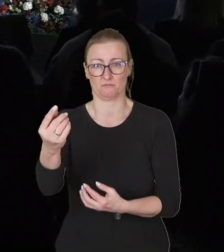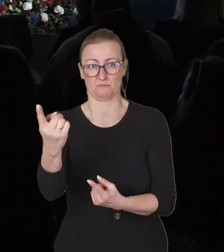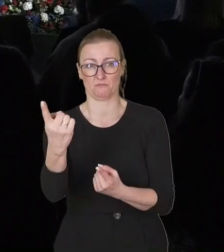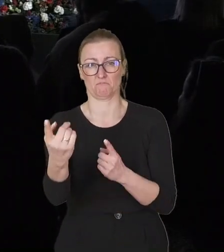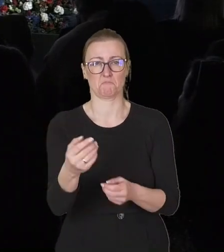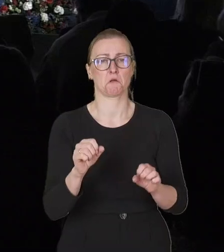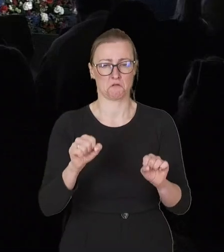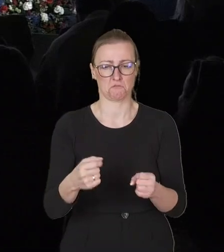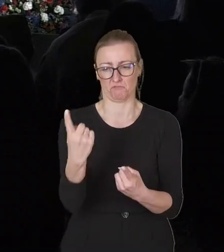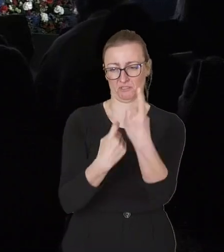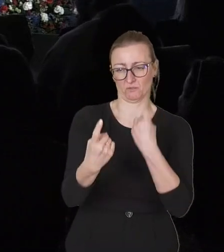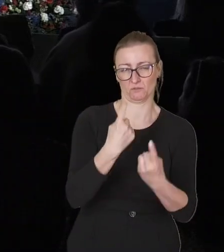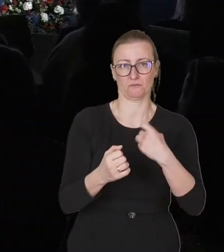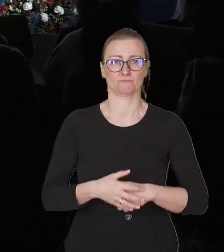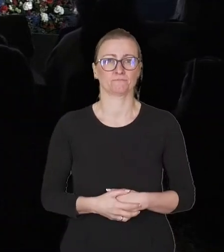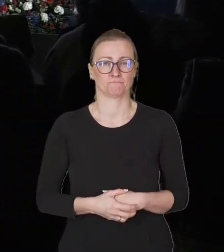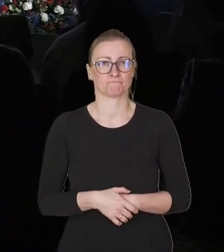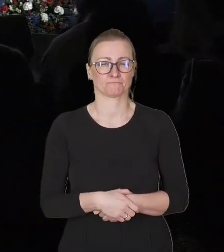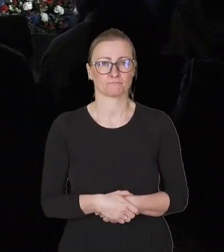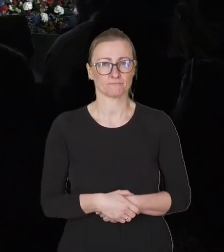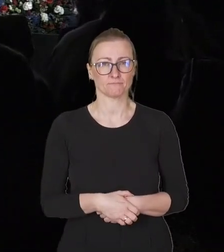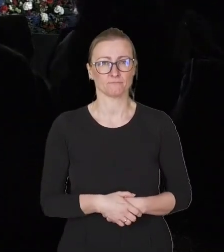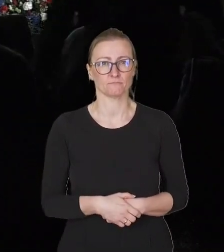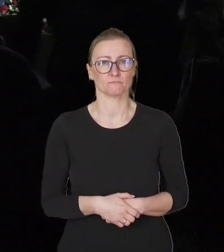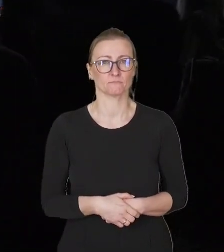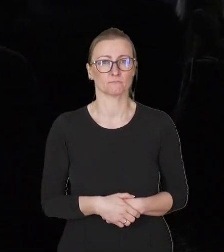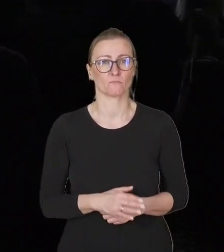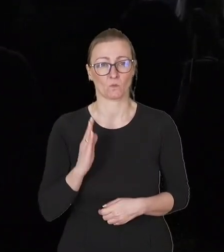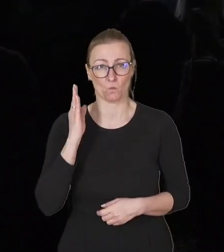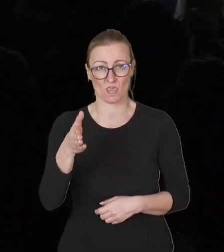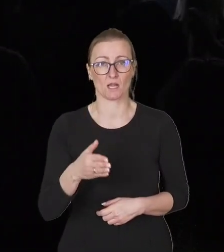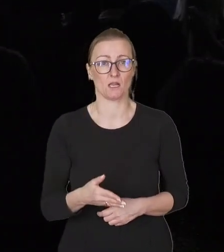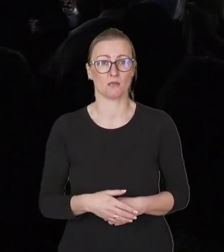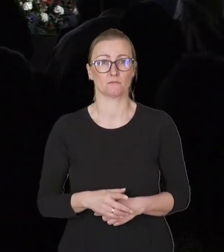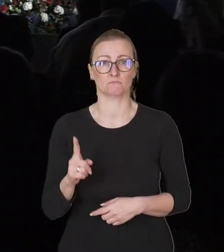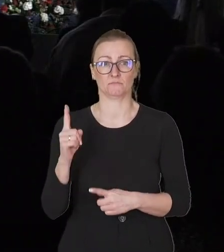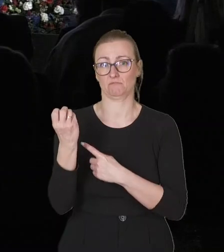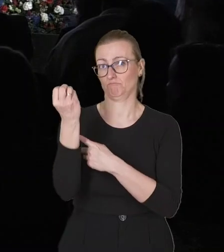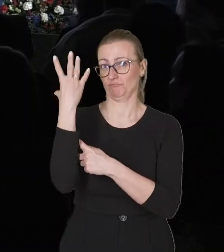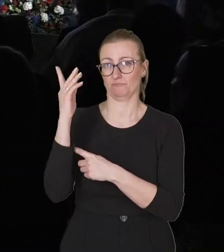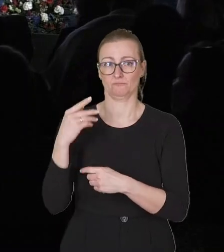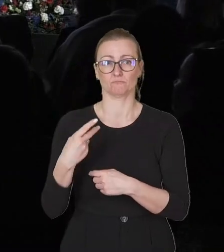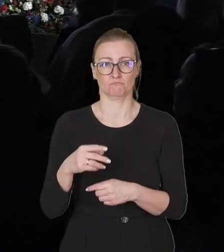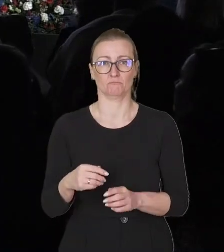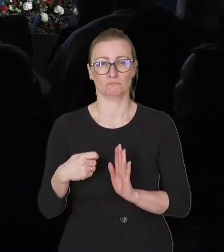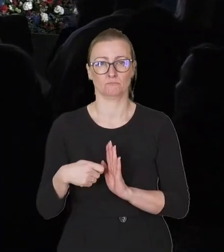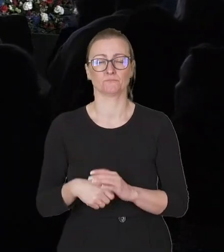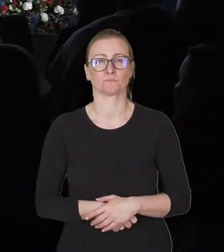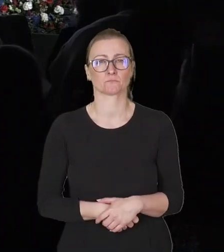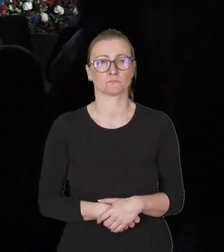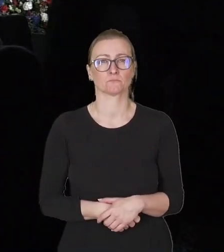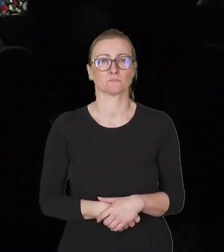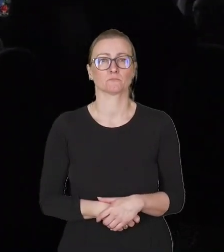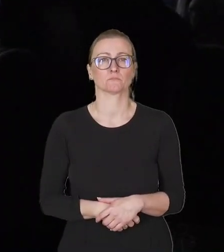the screen. And we can use the same tool as we used during the main panel discussion, the Mentimeter. So